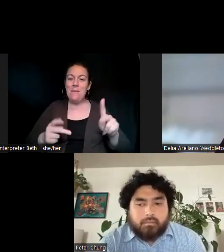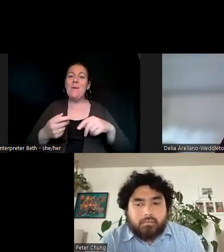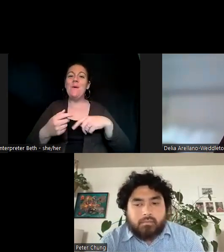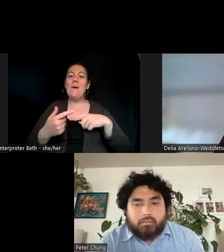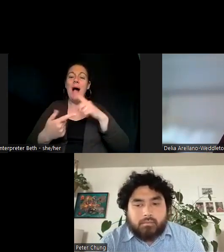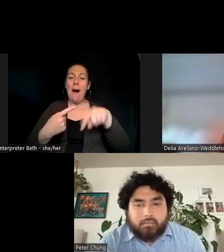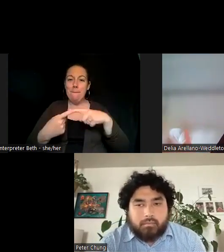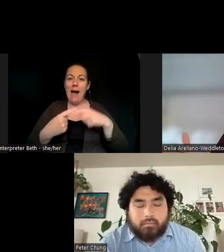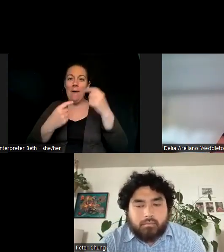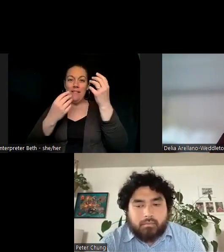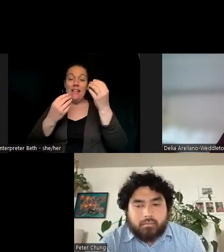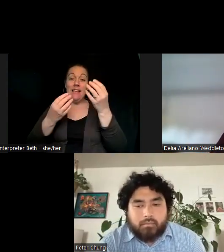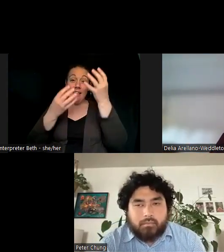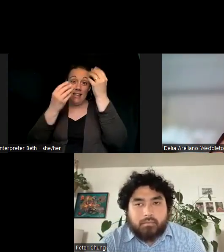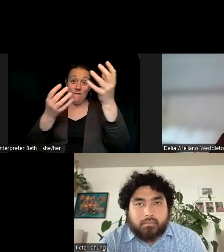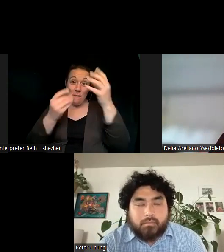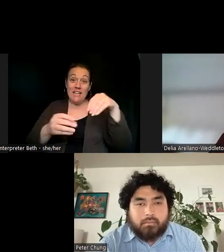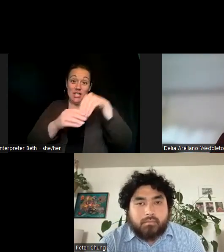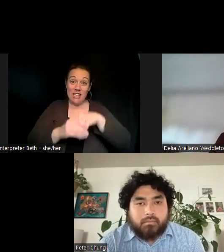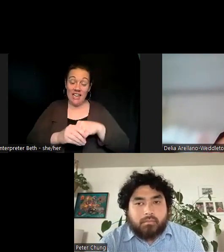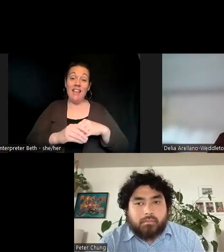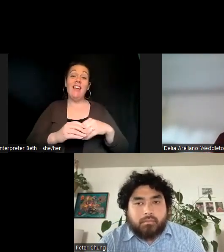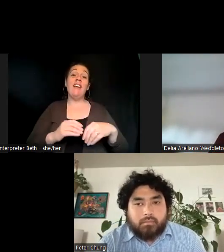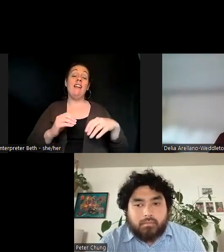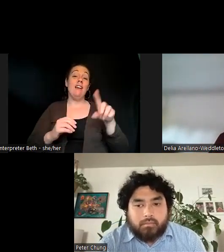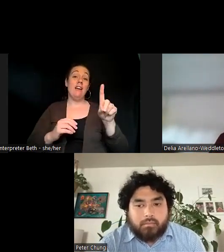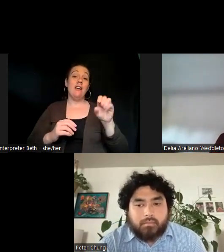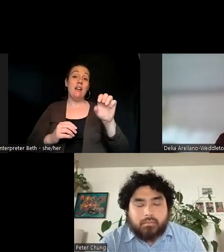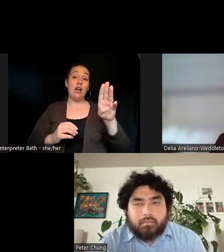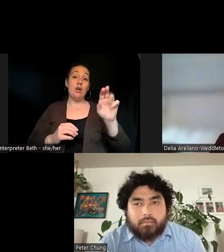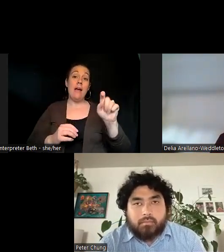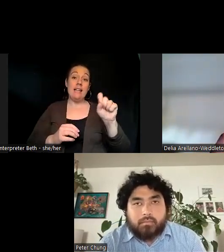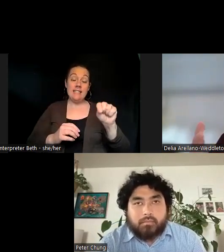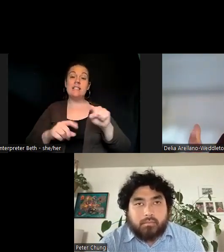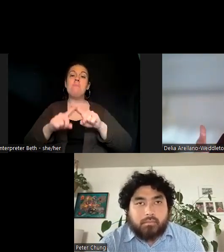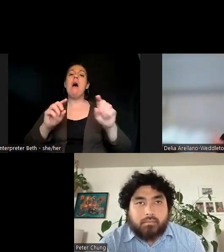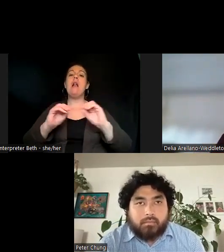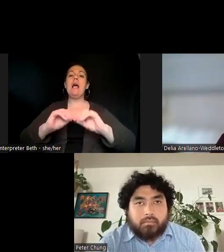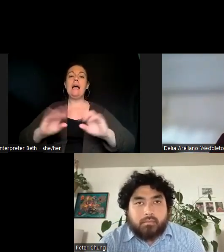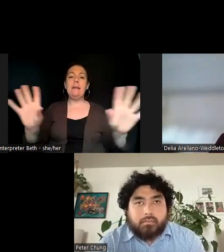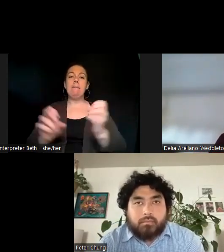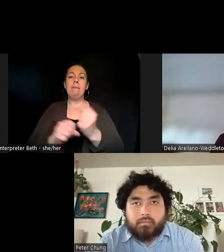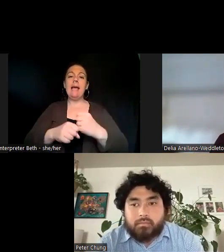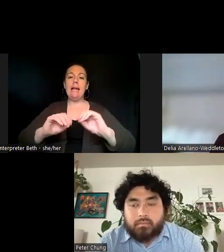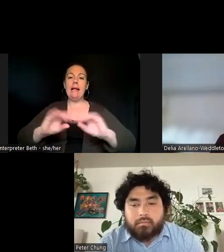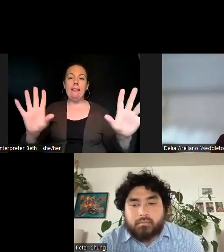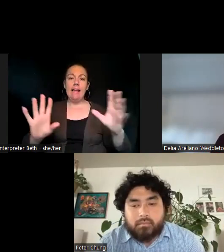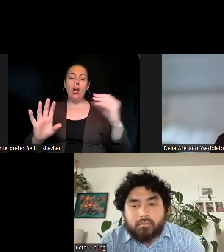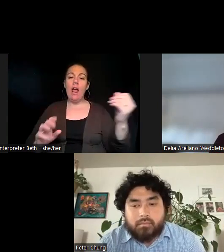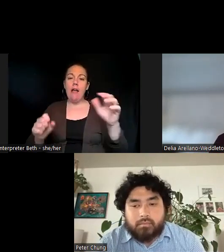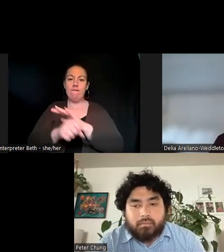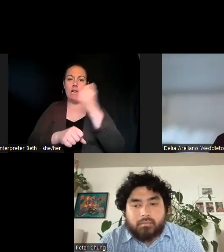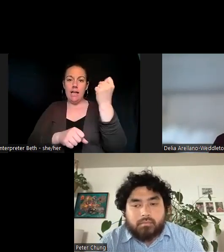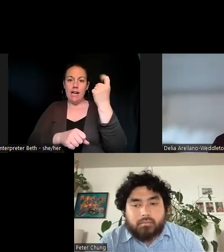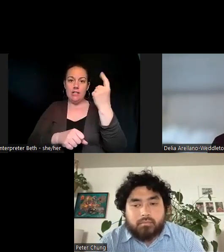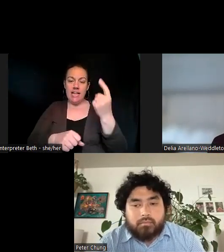either work with district administrators, or in retrospect, what some way that they could also be supported to wrap their heads around